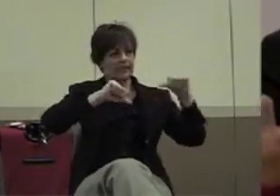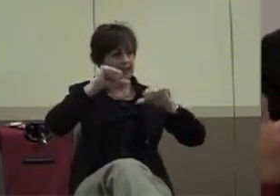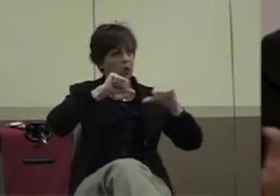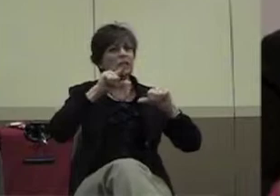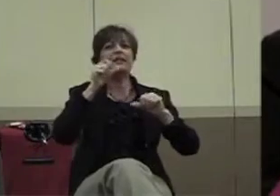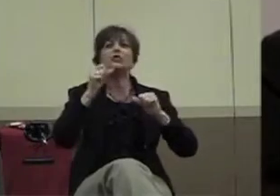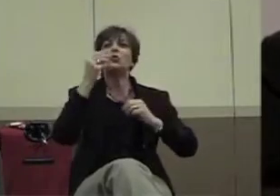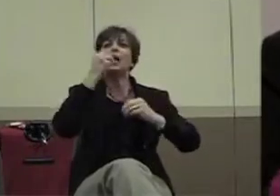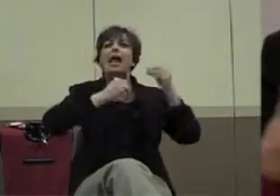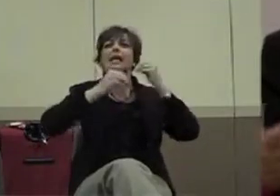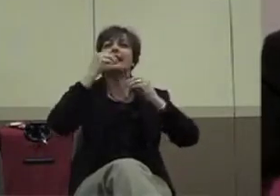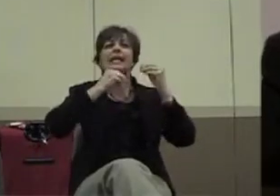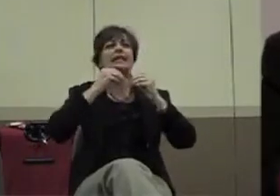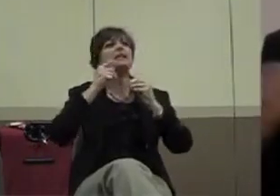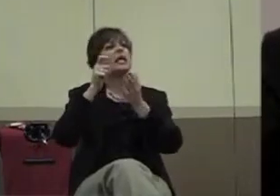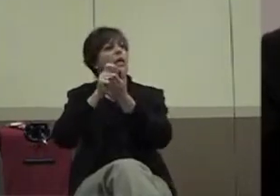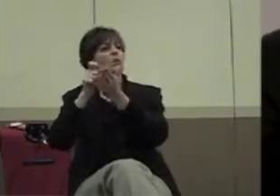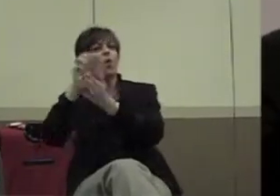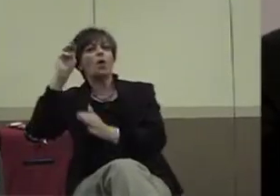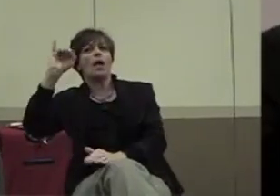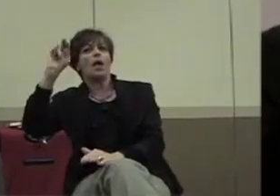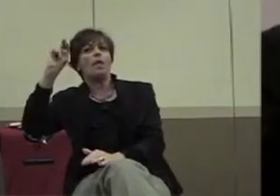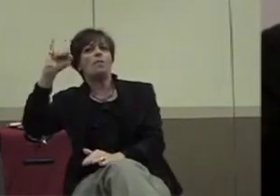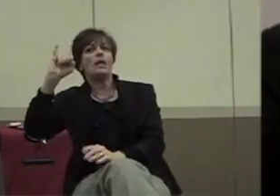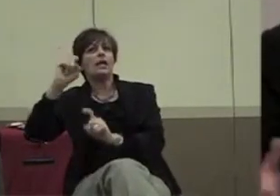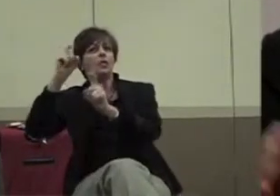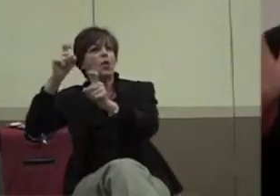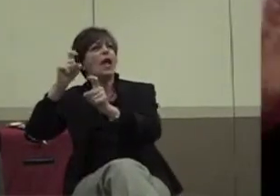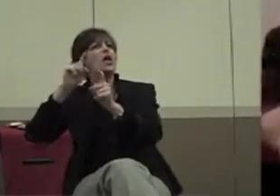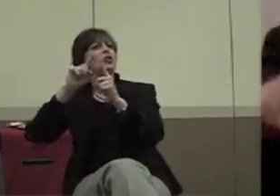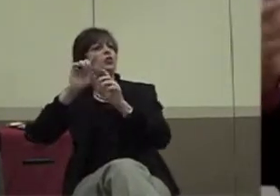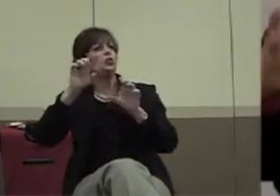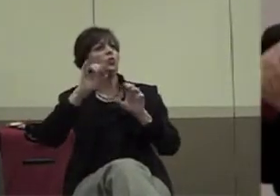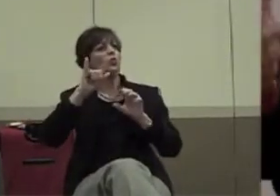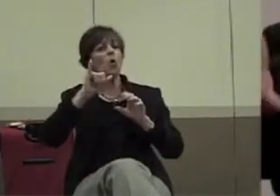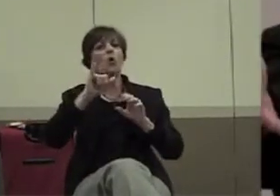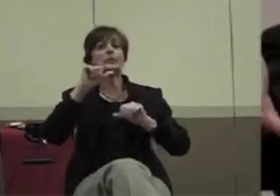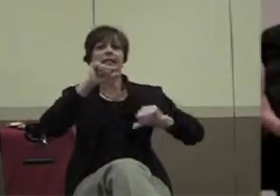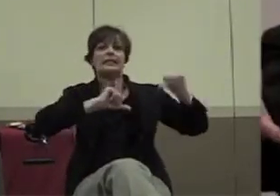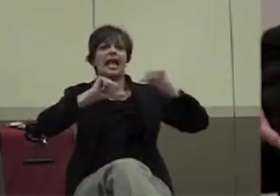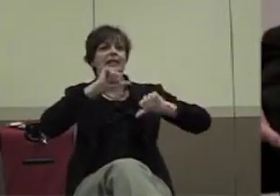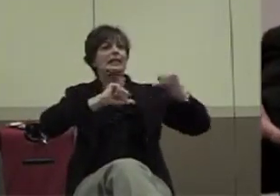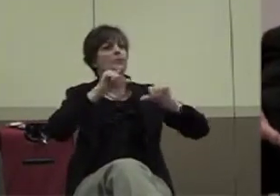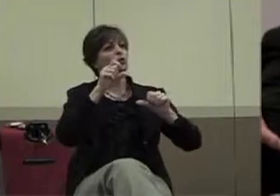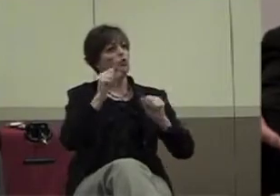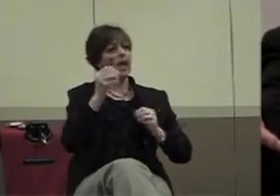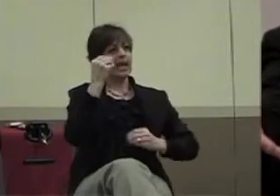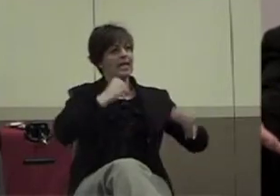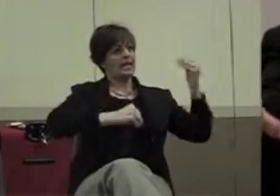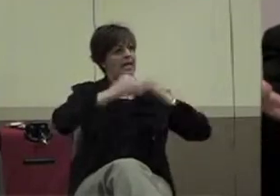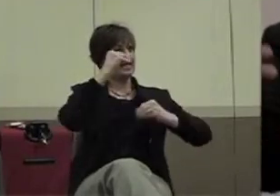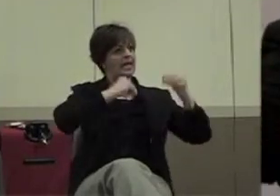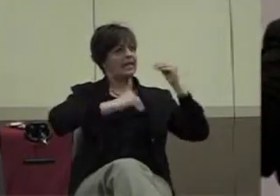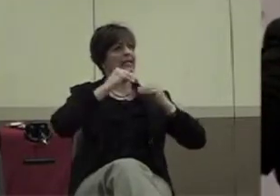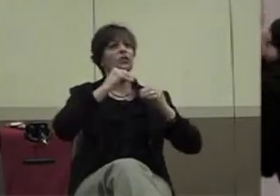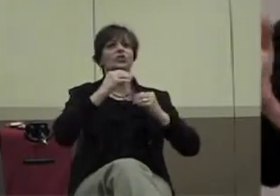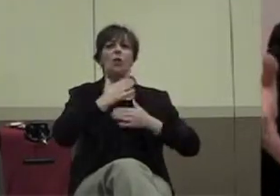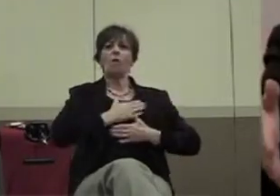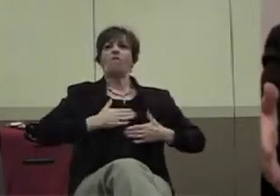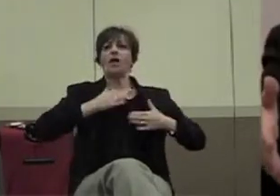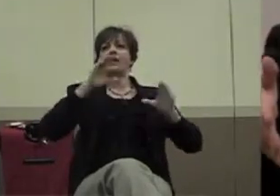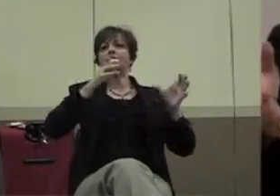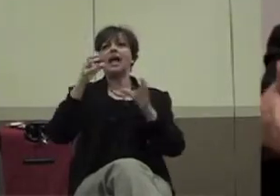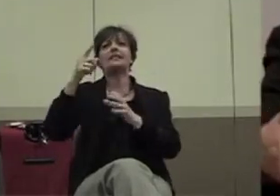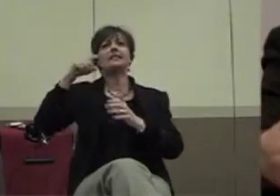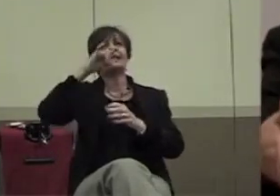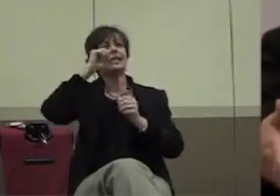grant to get all the stuff to be able to do science experiments you can eat. Just lots of fun classes that kids can sign up for. They also